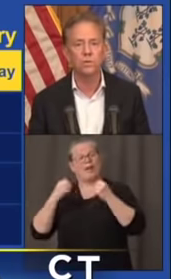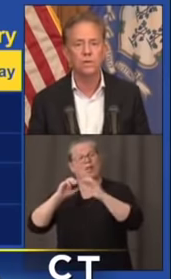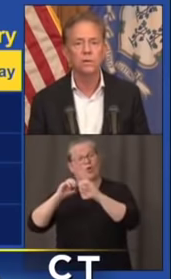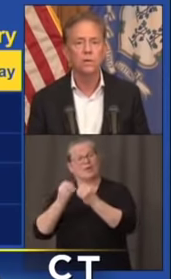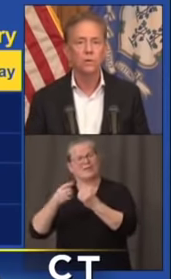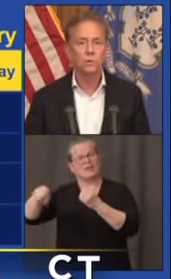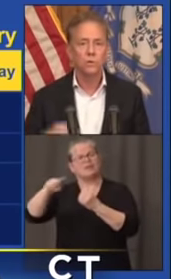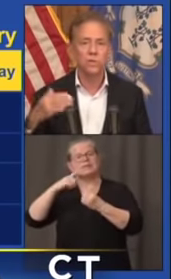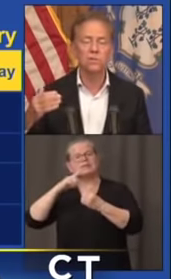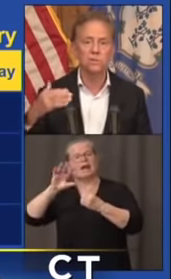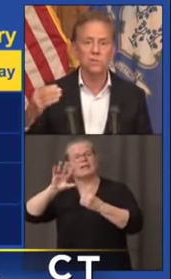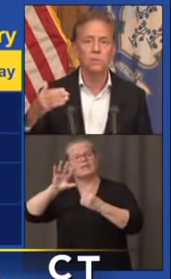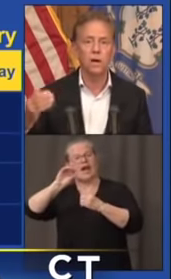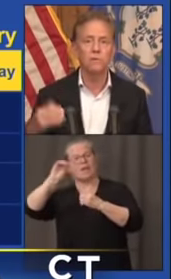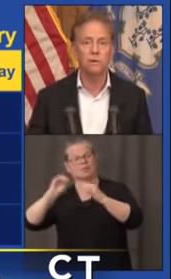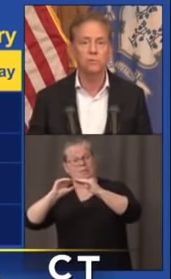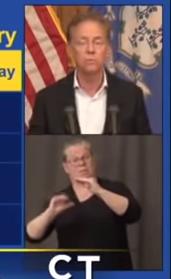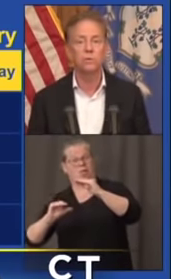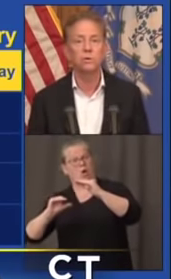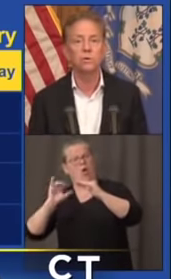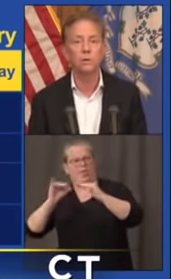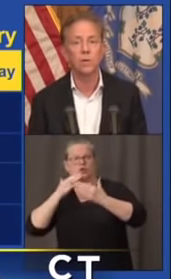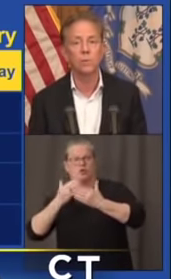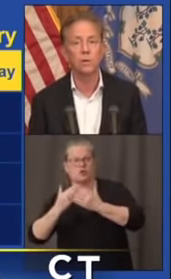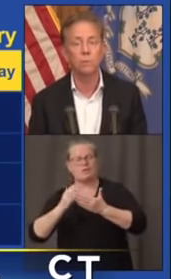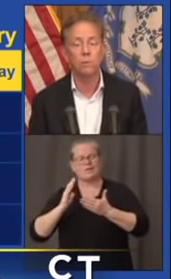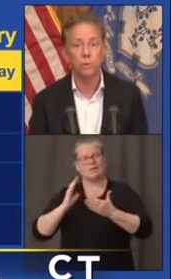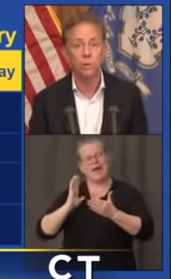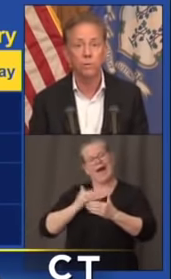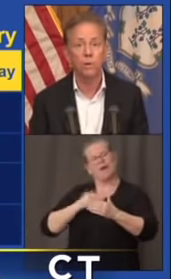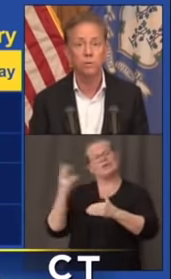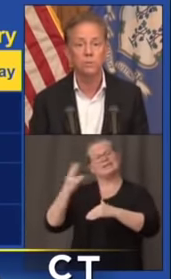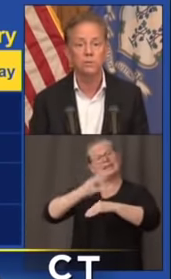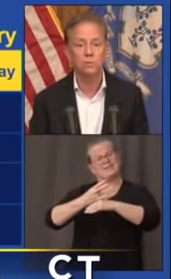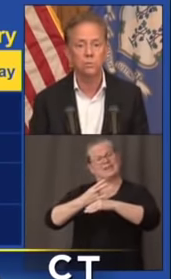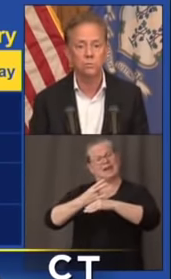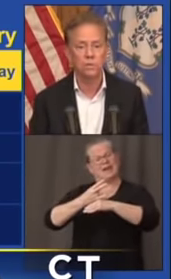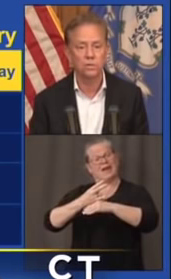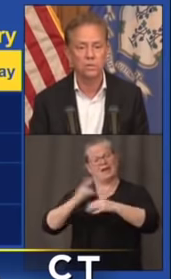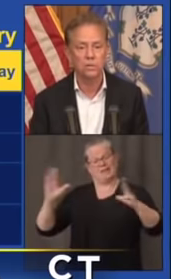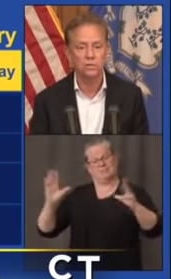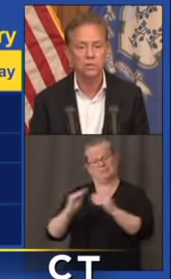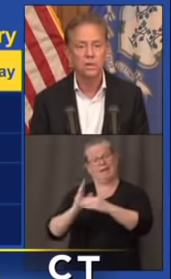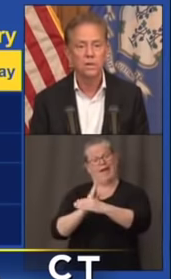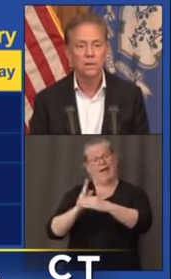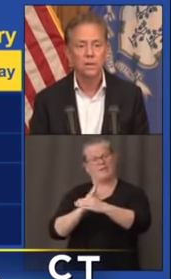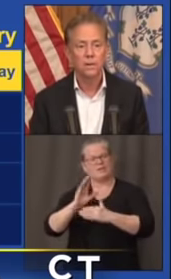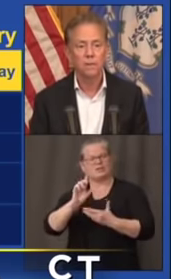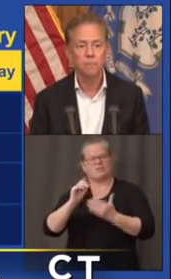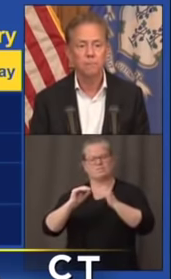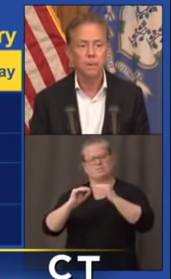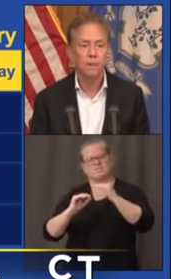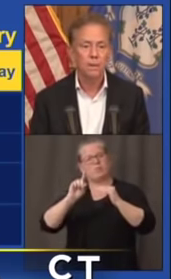1%, which gives us some confidence when we start talking about what we want to reopen schools and the such.